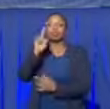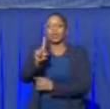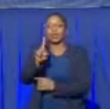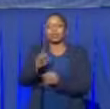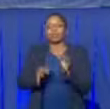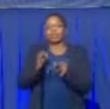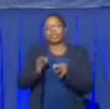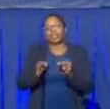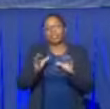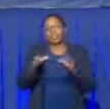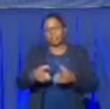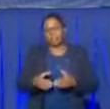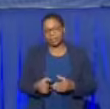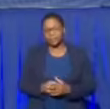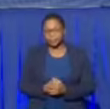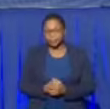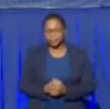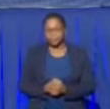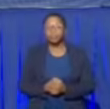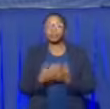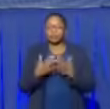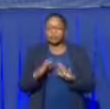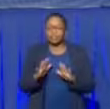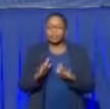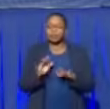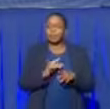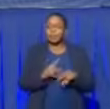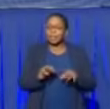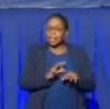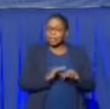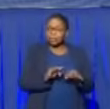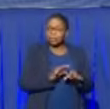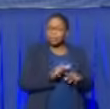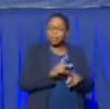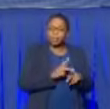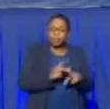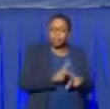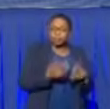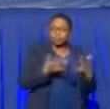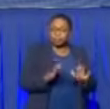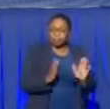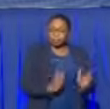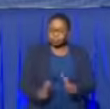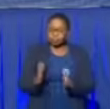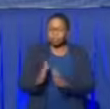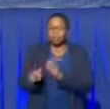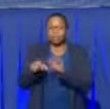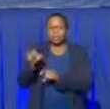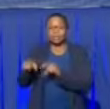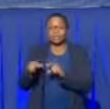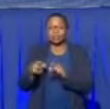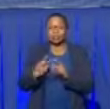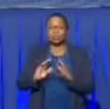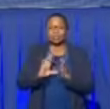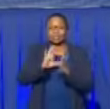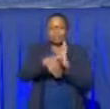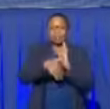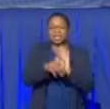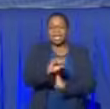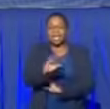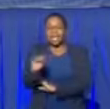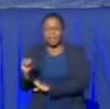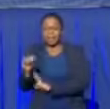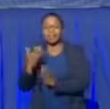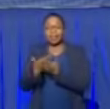Measures have been put in place to ensure that persons who live with disabilities can still vote in conditions of relative dignity and